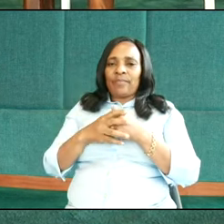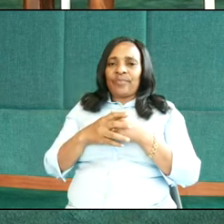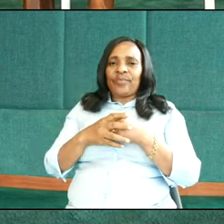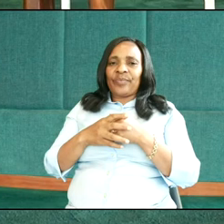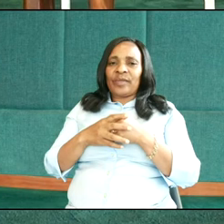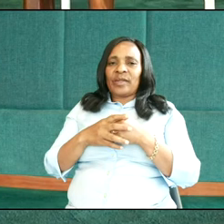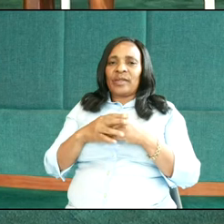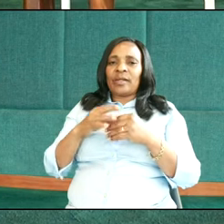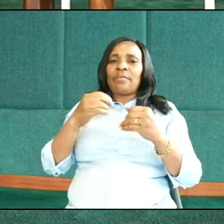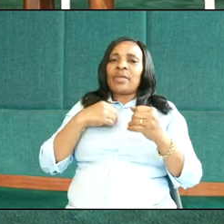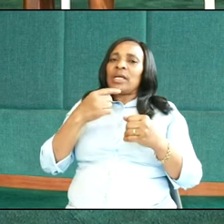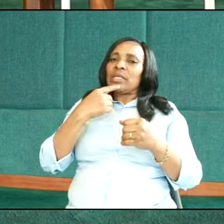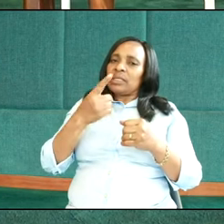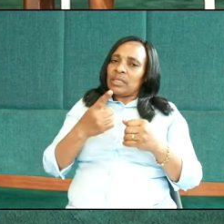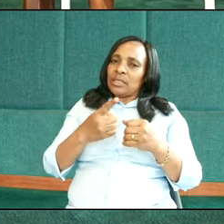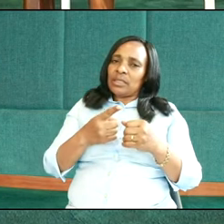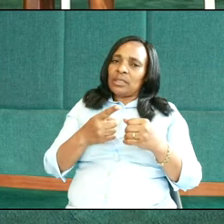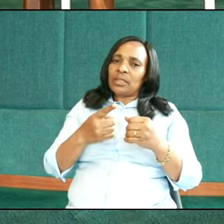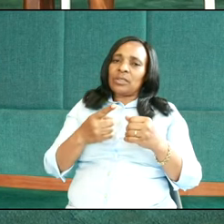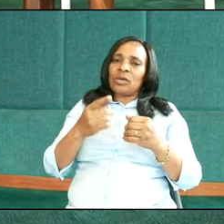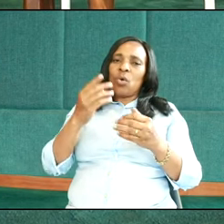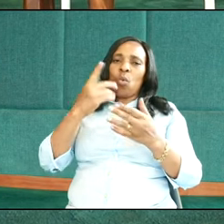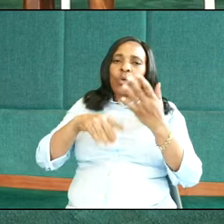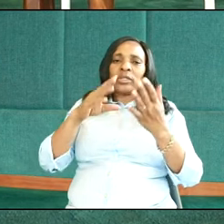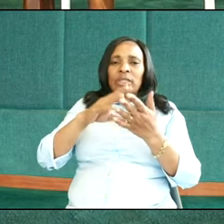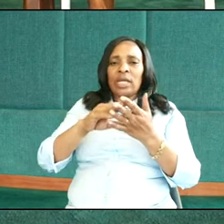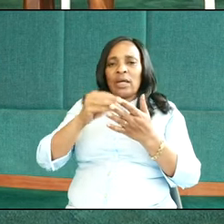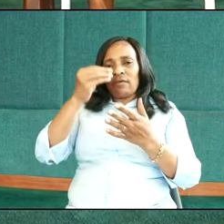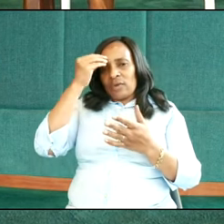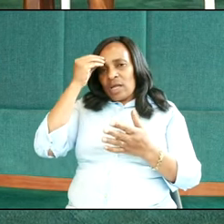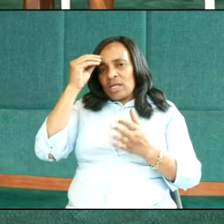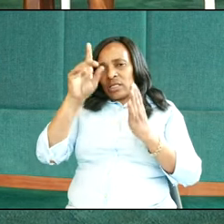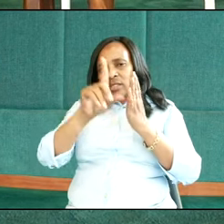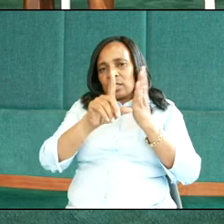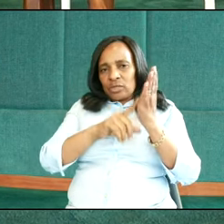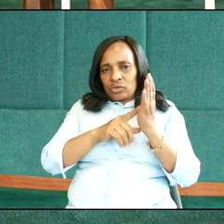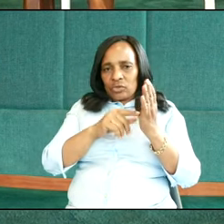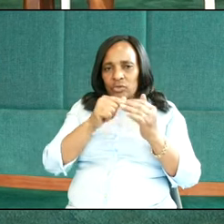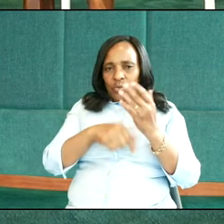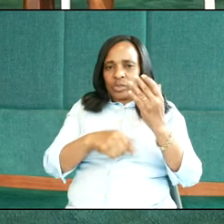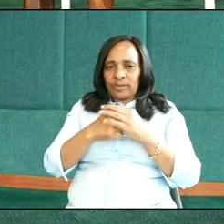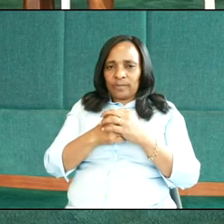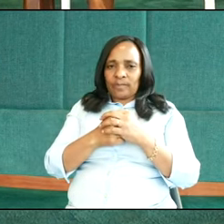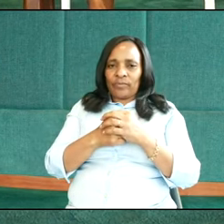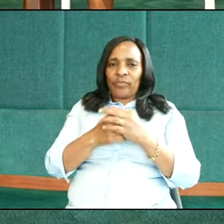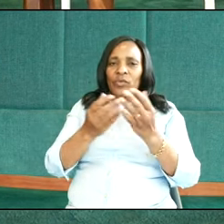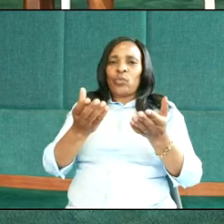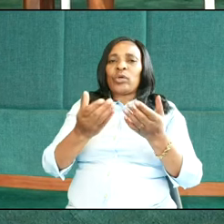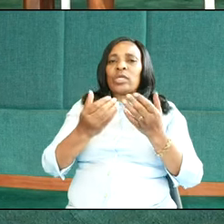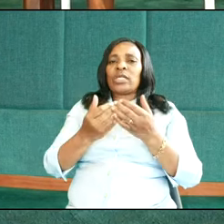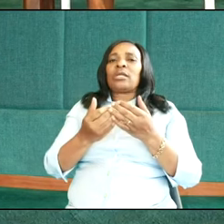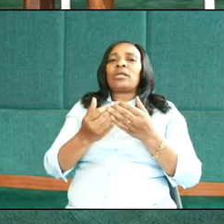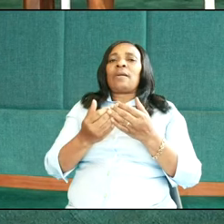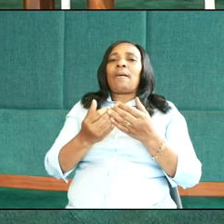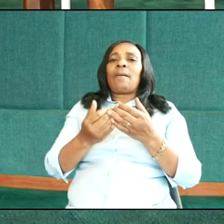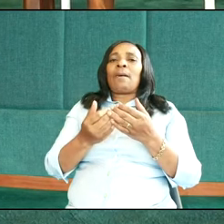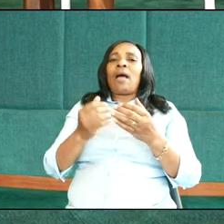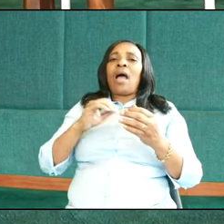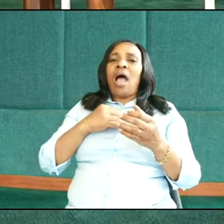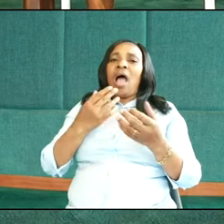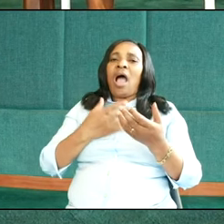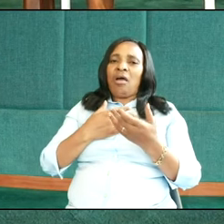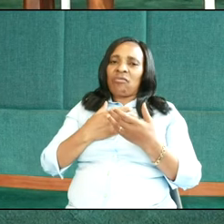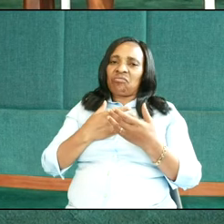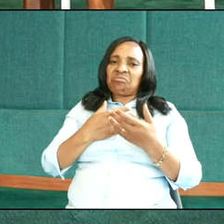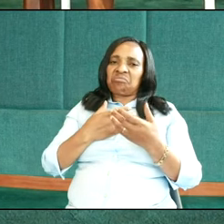Yeah, I'd just like to say, from this lesson, what I take from it is that we need to have a changing